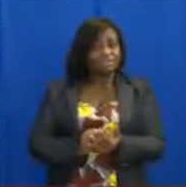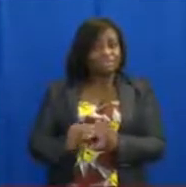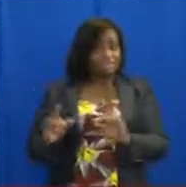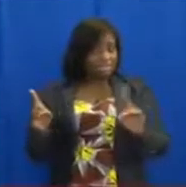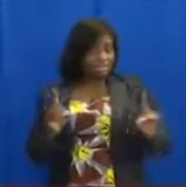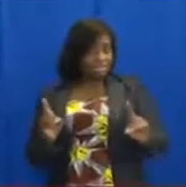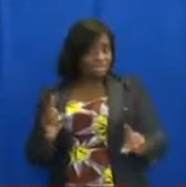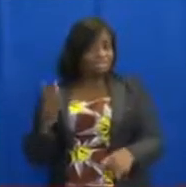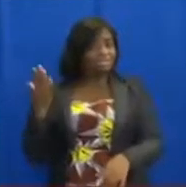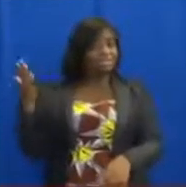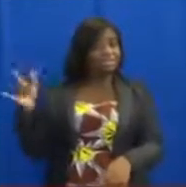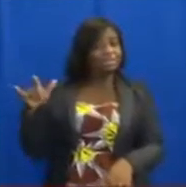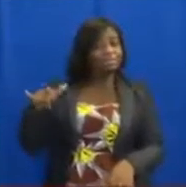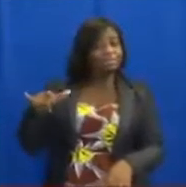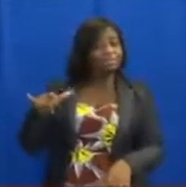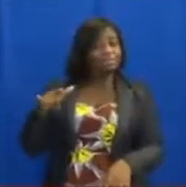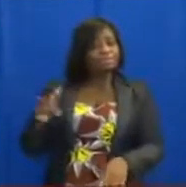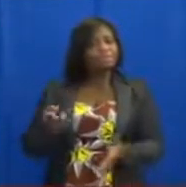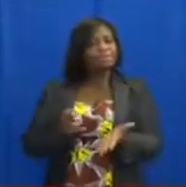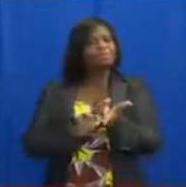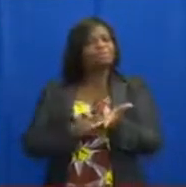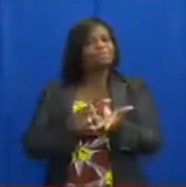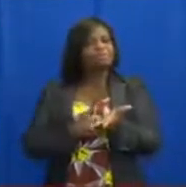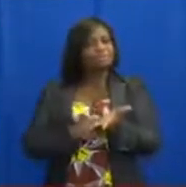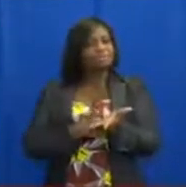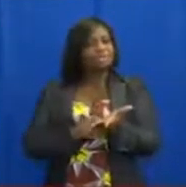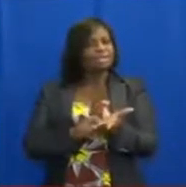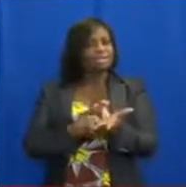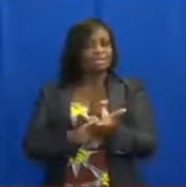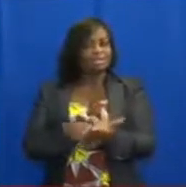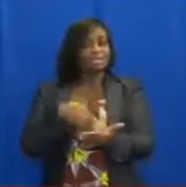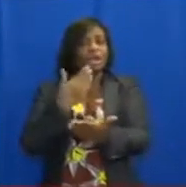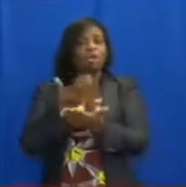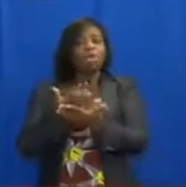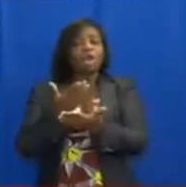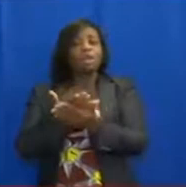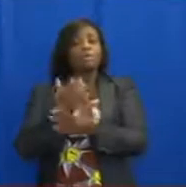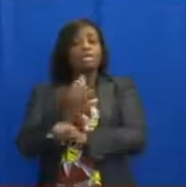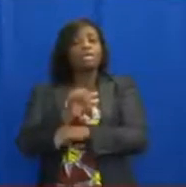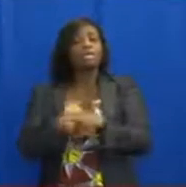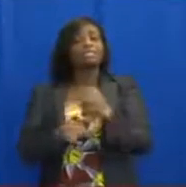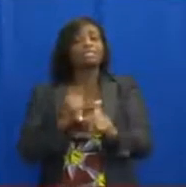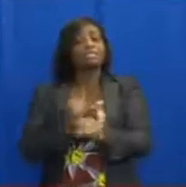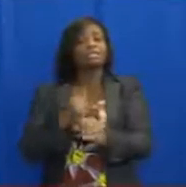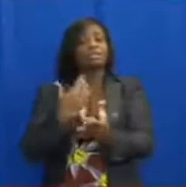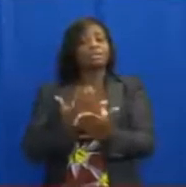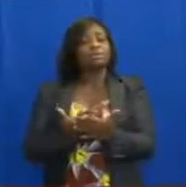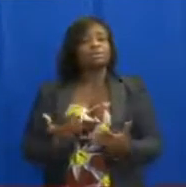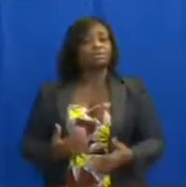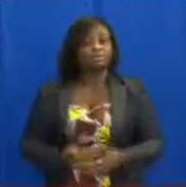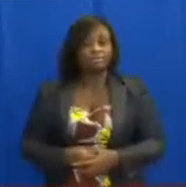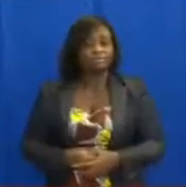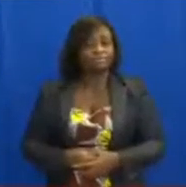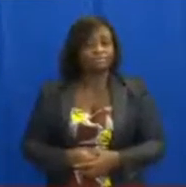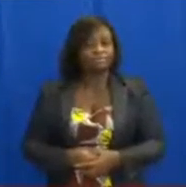118,278 tests conducted have been recorded among international arrivals at the Kotoka International